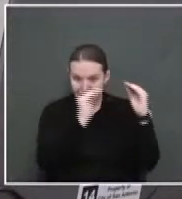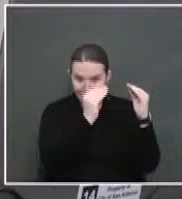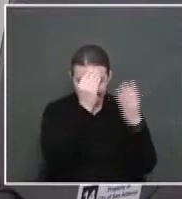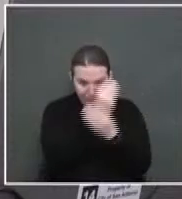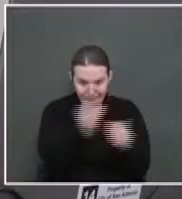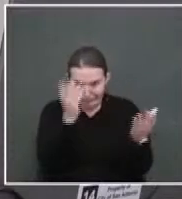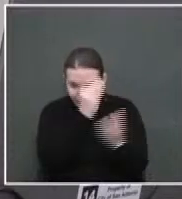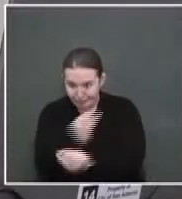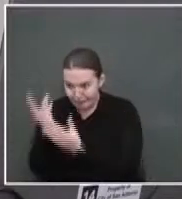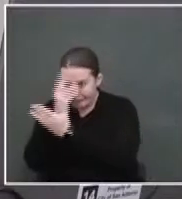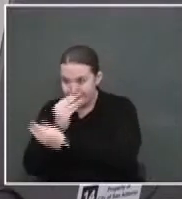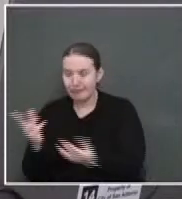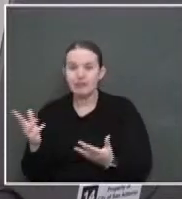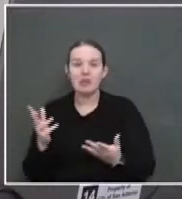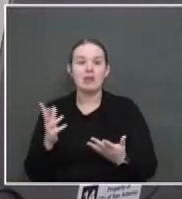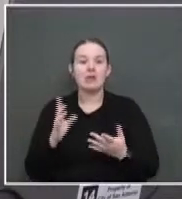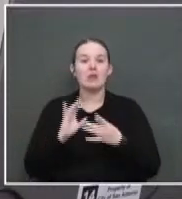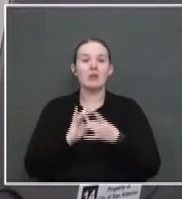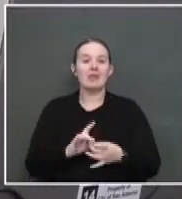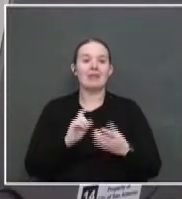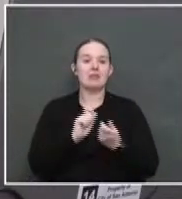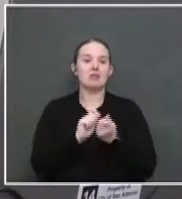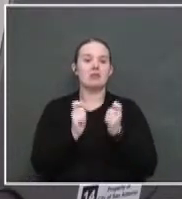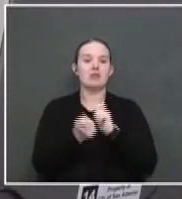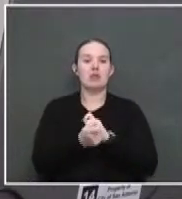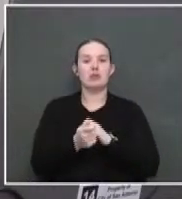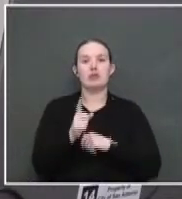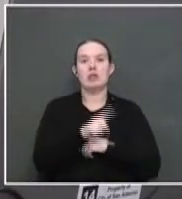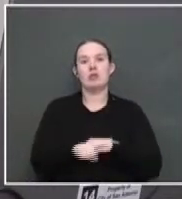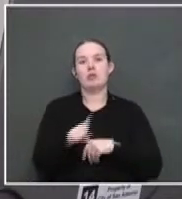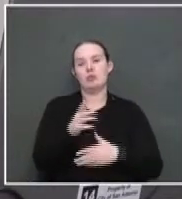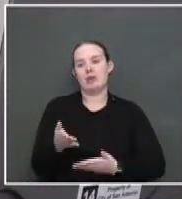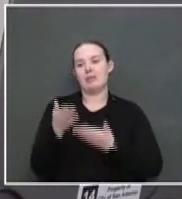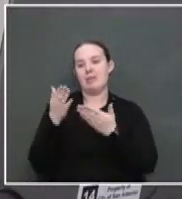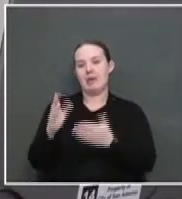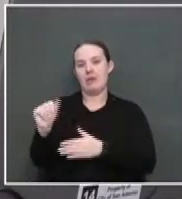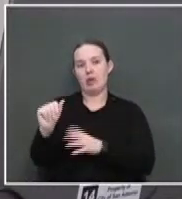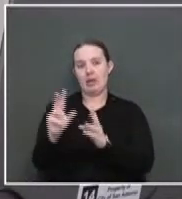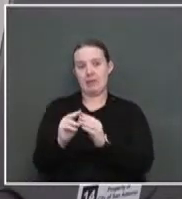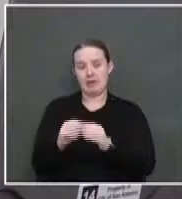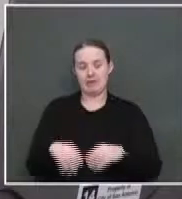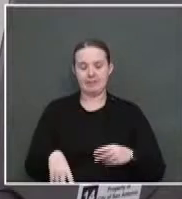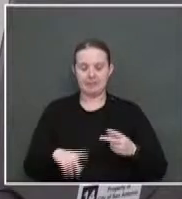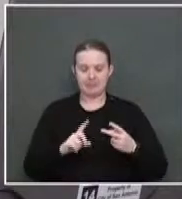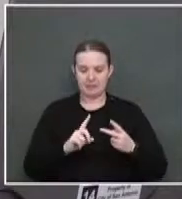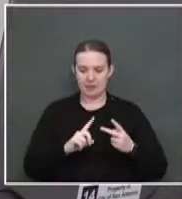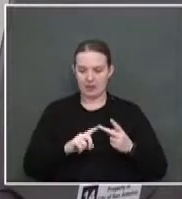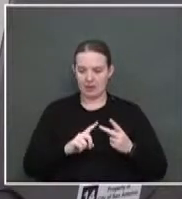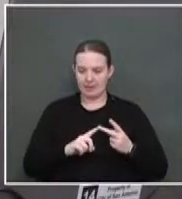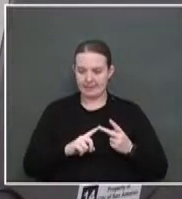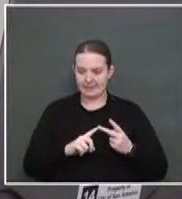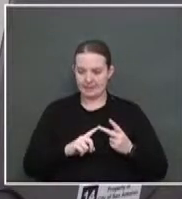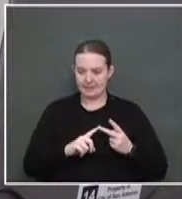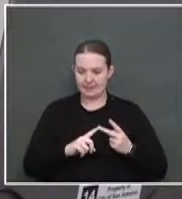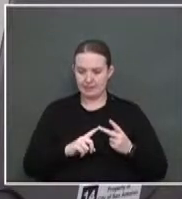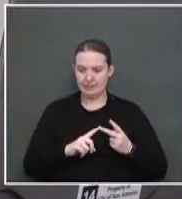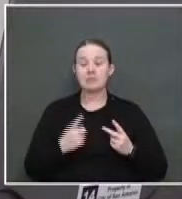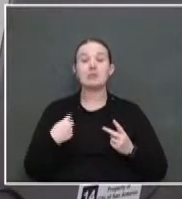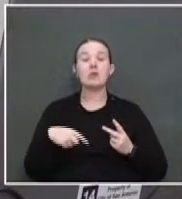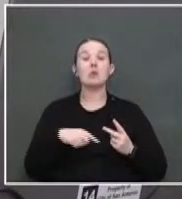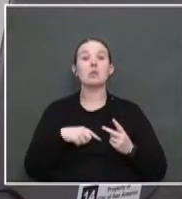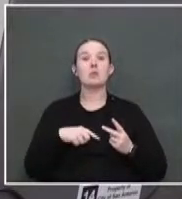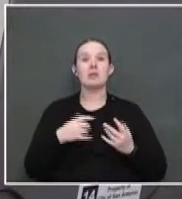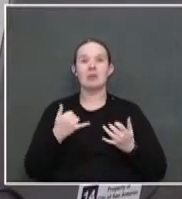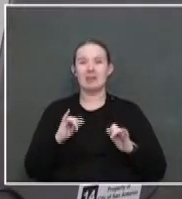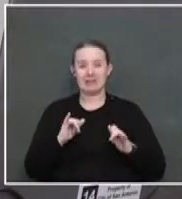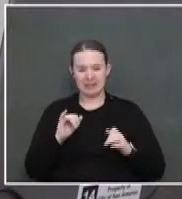whatever ordinance or the change that this committee recommends to a session. The second thing, we'll continue to